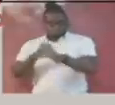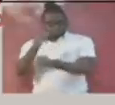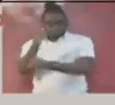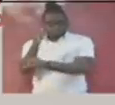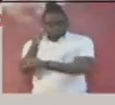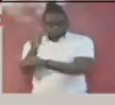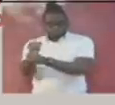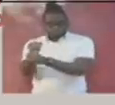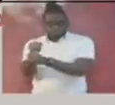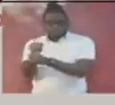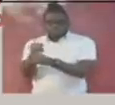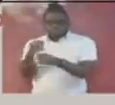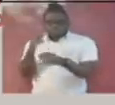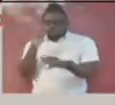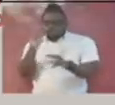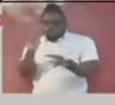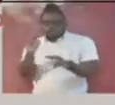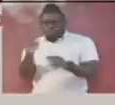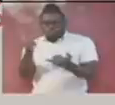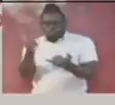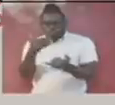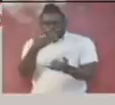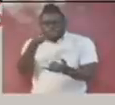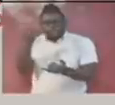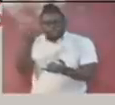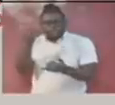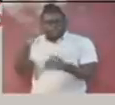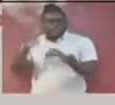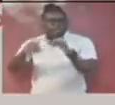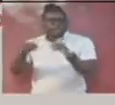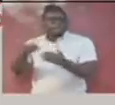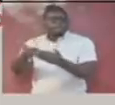it. There are still